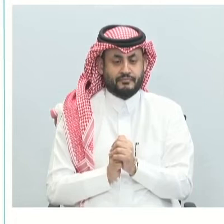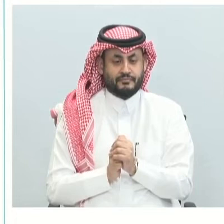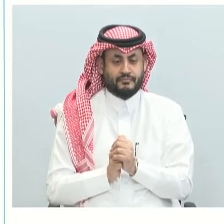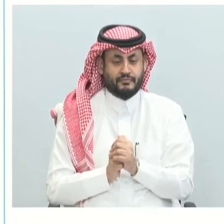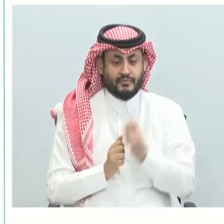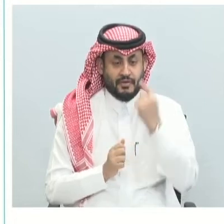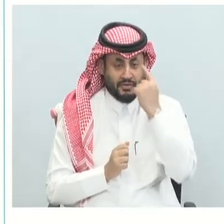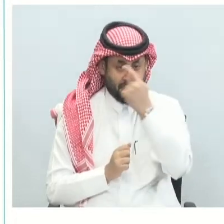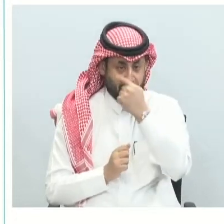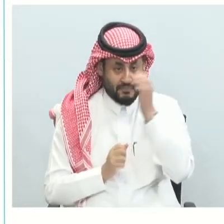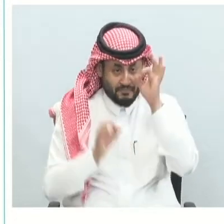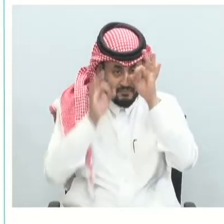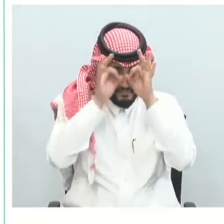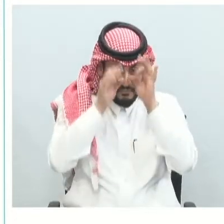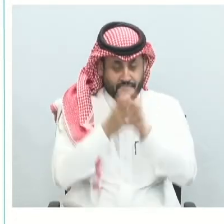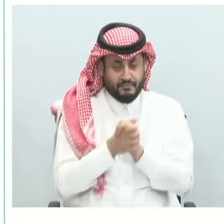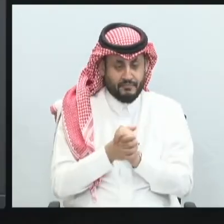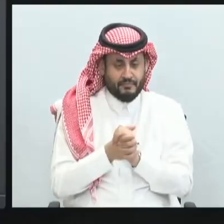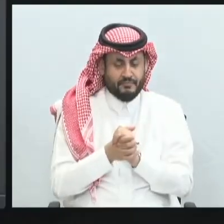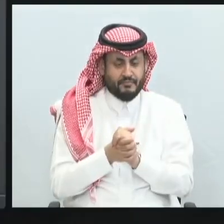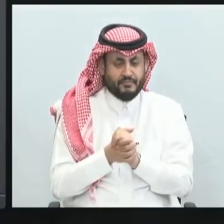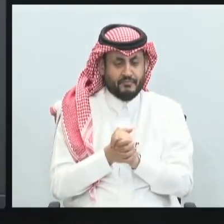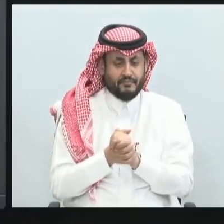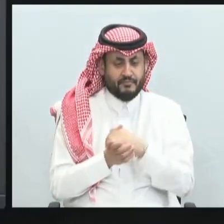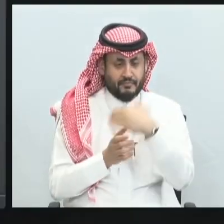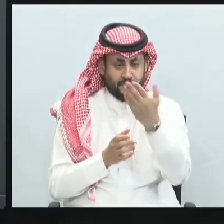those? Yes. What are those?